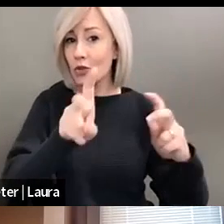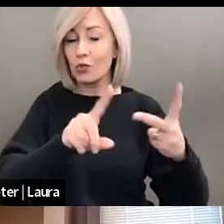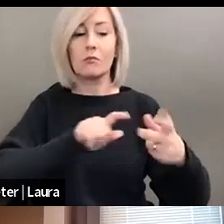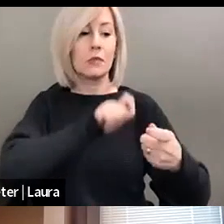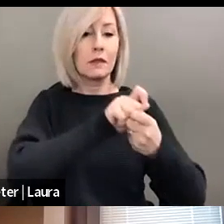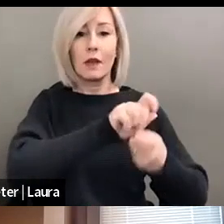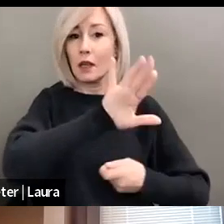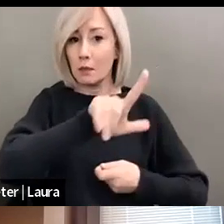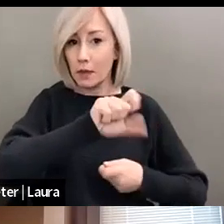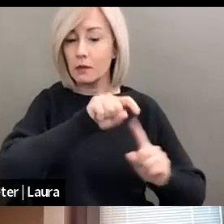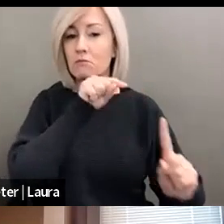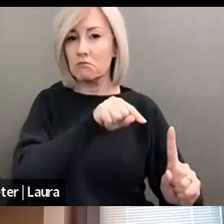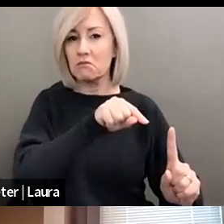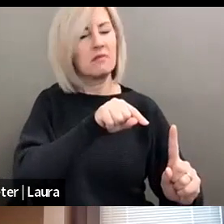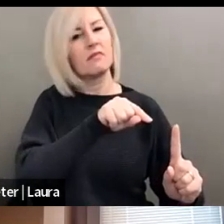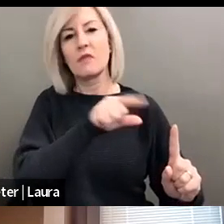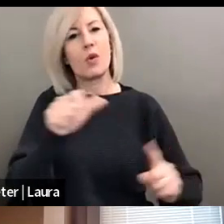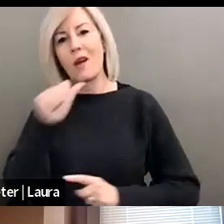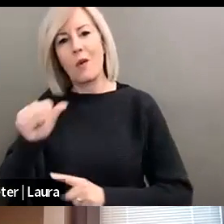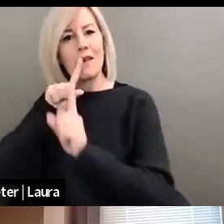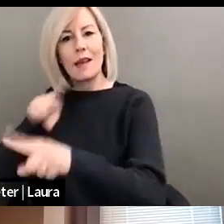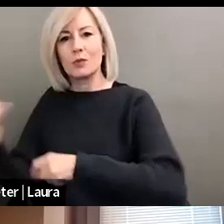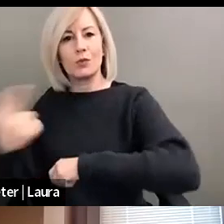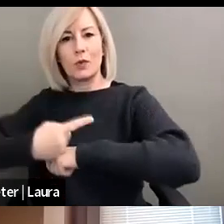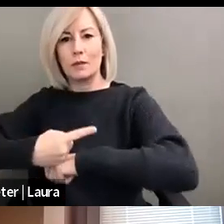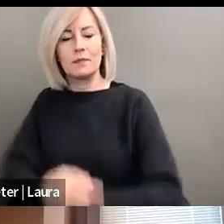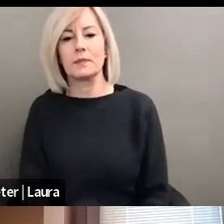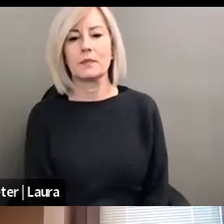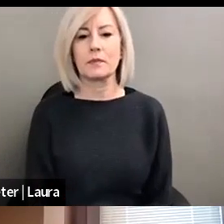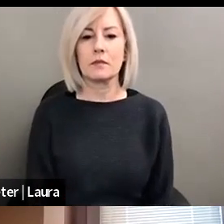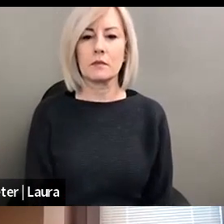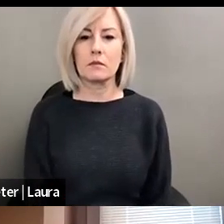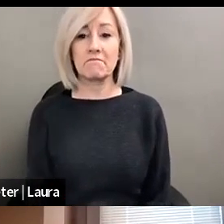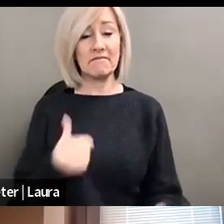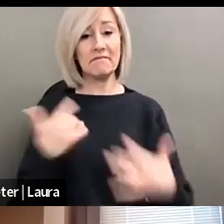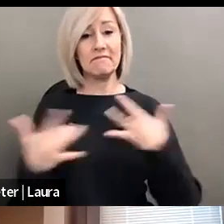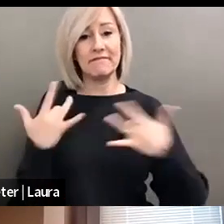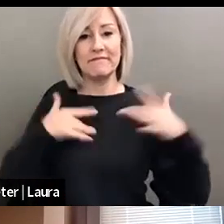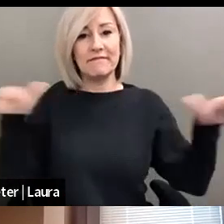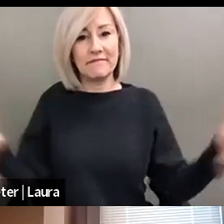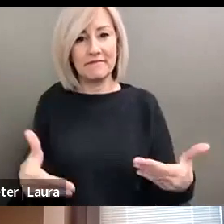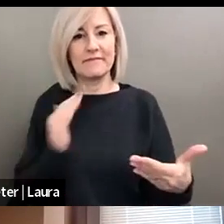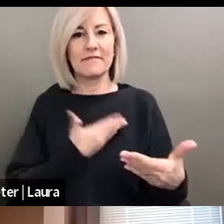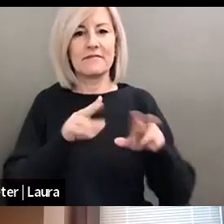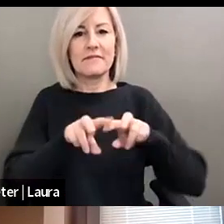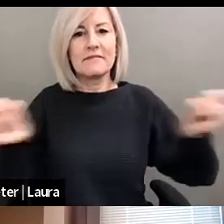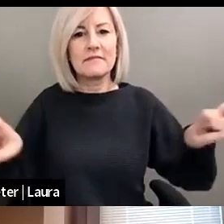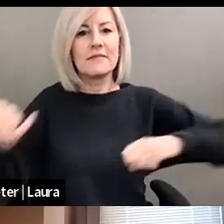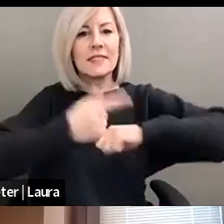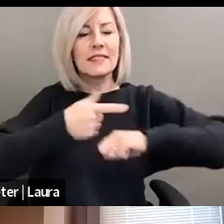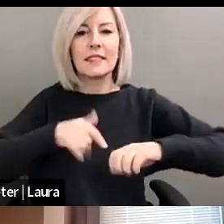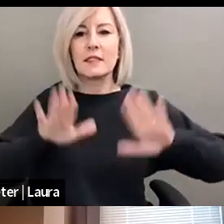specific bills, we will not address those today. I'm excited to welcome our panelists today. We have a great group